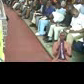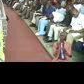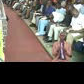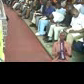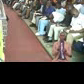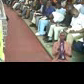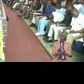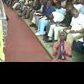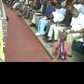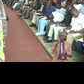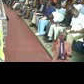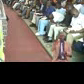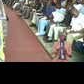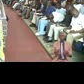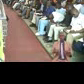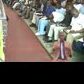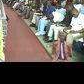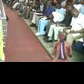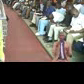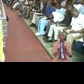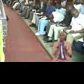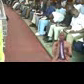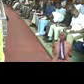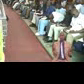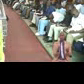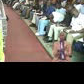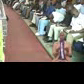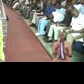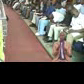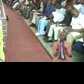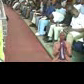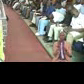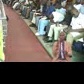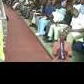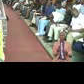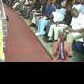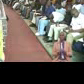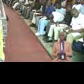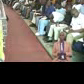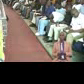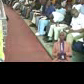Every work of the devil in your life destroyed in Jesus' name.